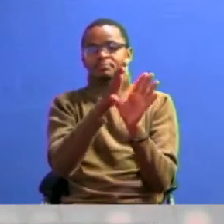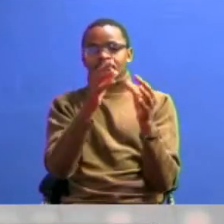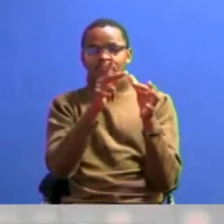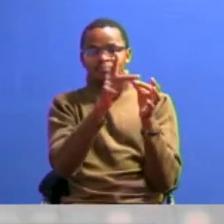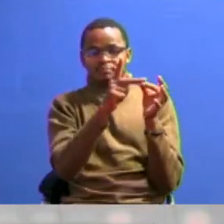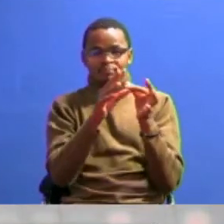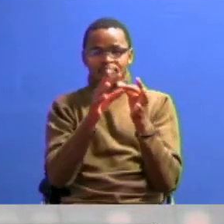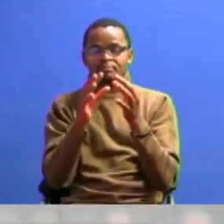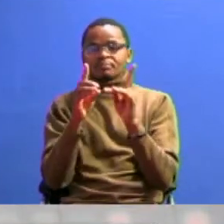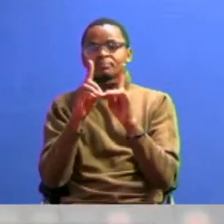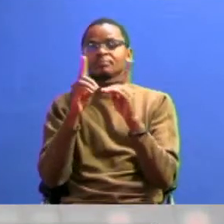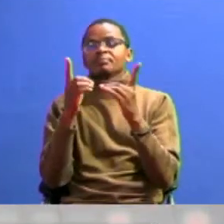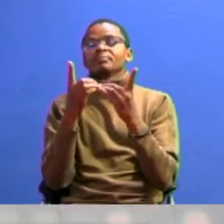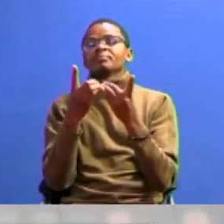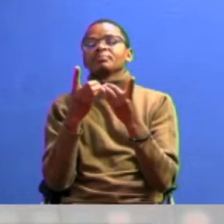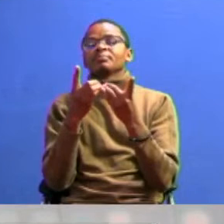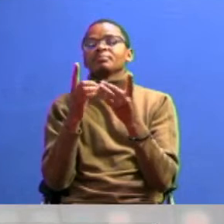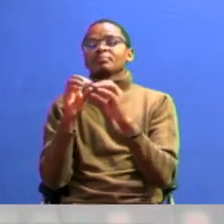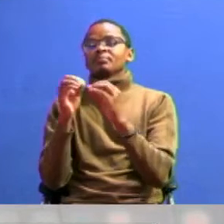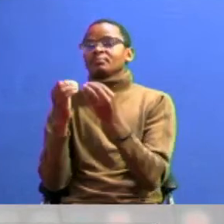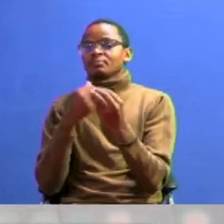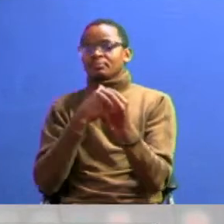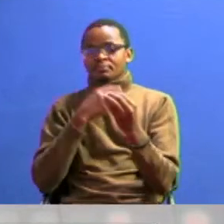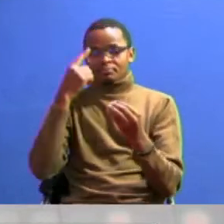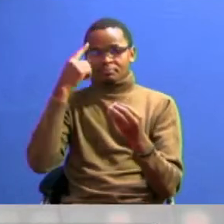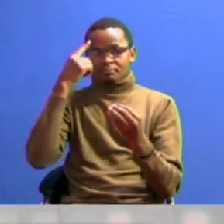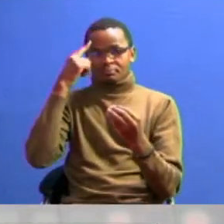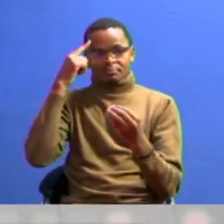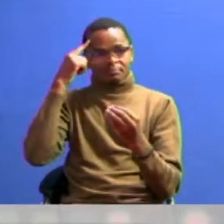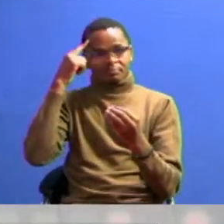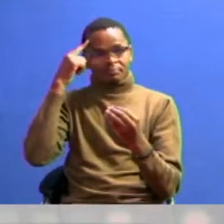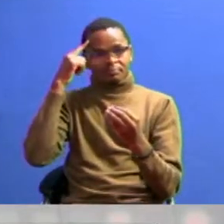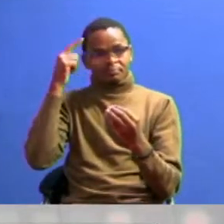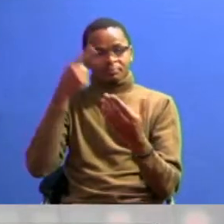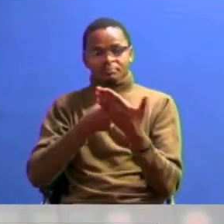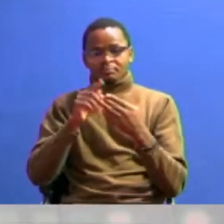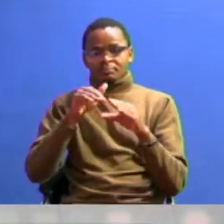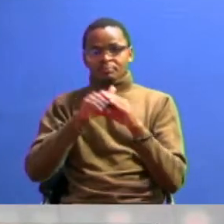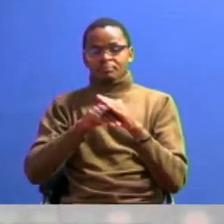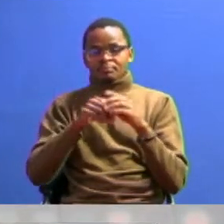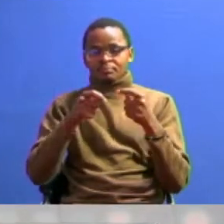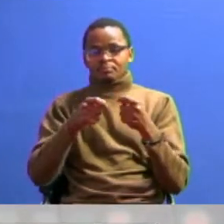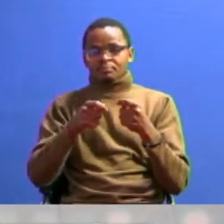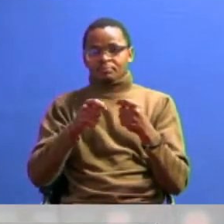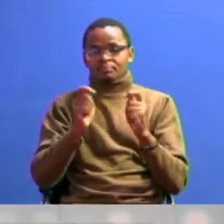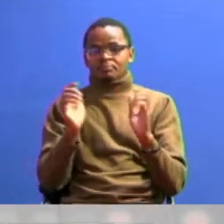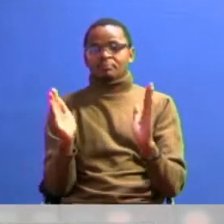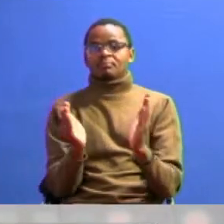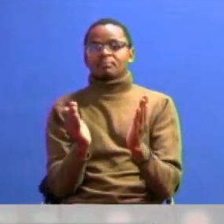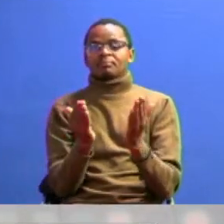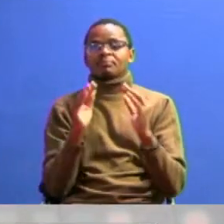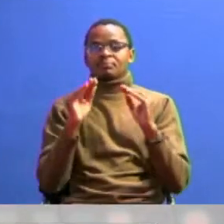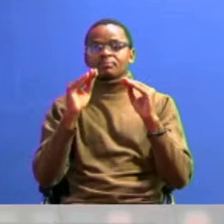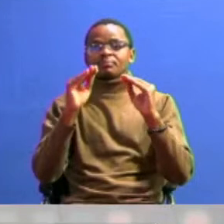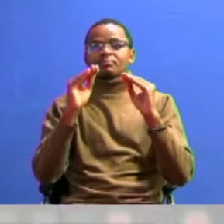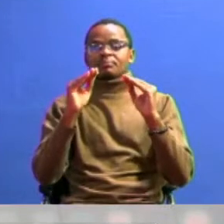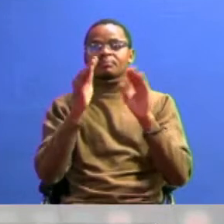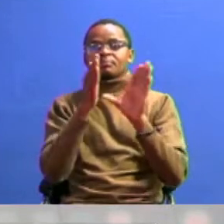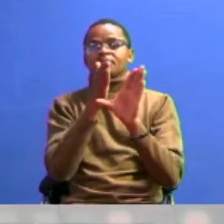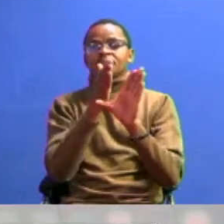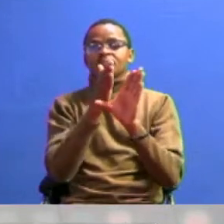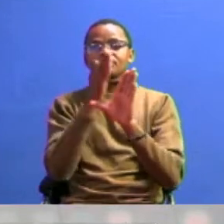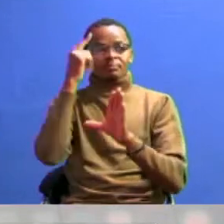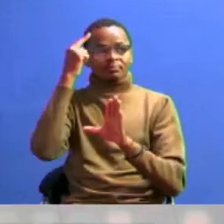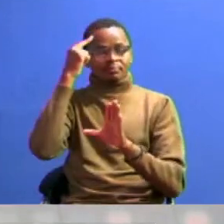with various organizations, has organized a Mental Awareness Week in efforts to enhance awareness on matters mental